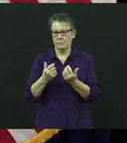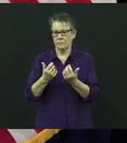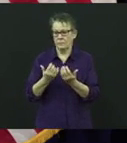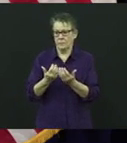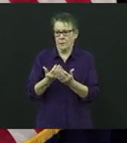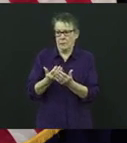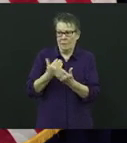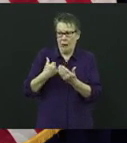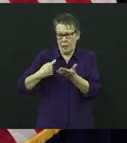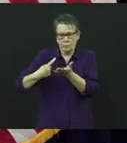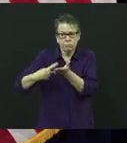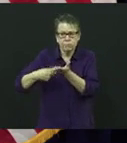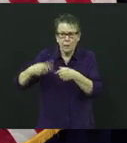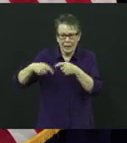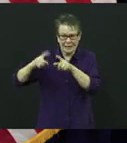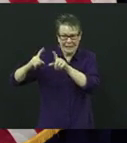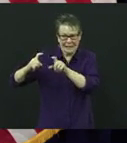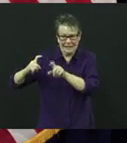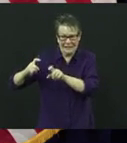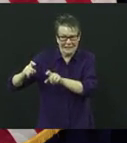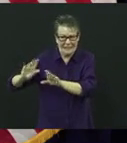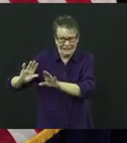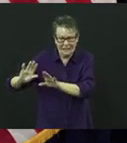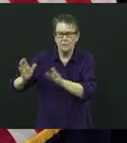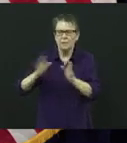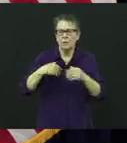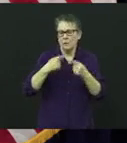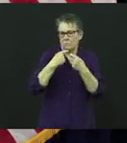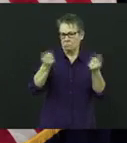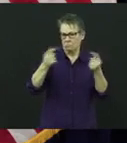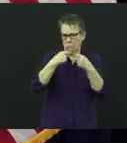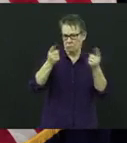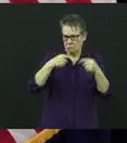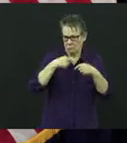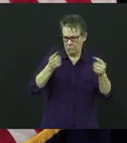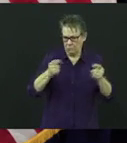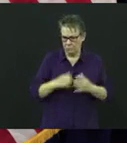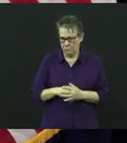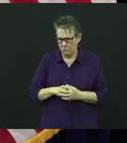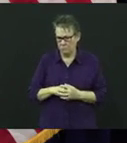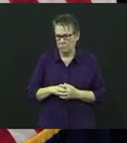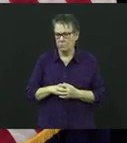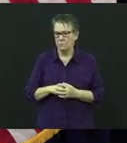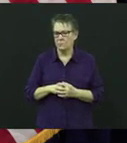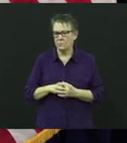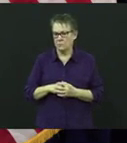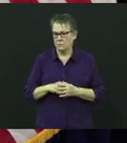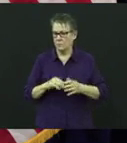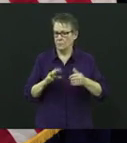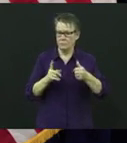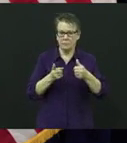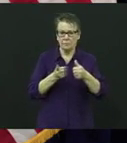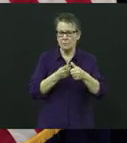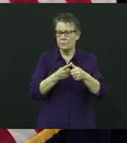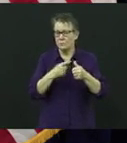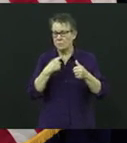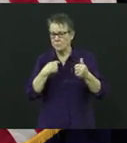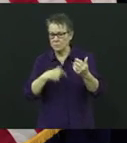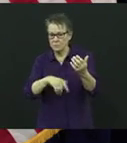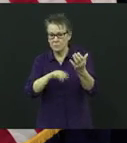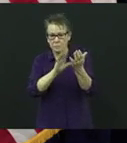to give Sheila Oliver a shout out, who's running the DCA as fast and furiously as